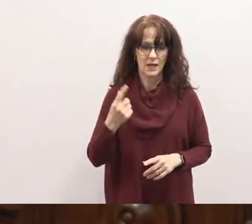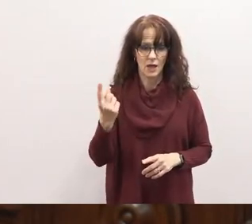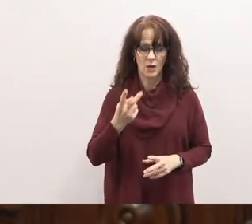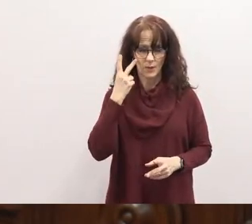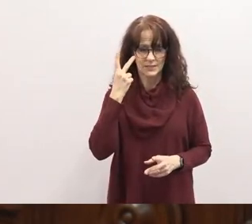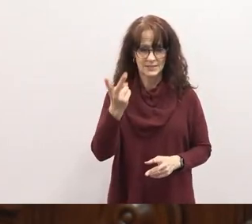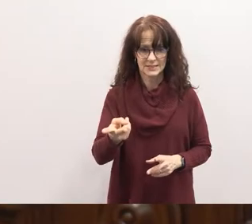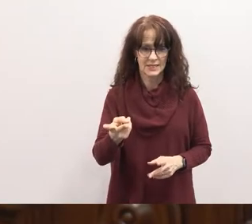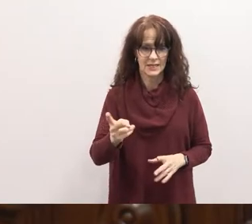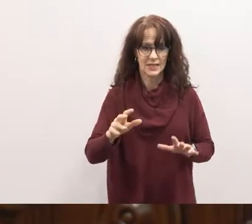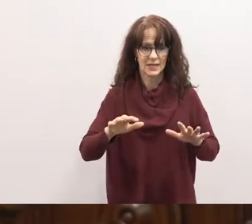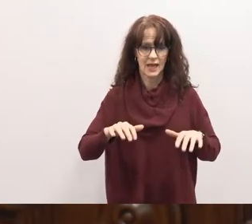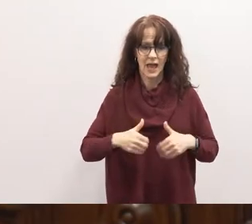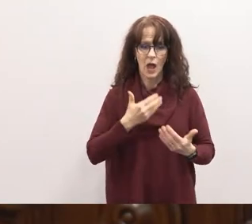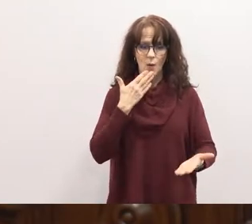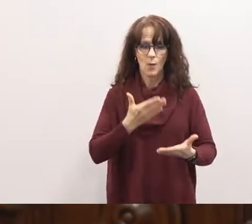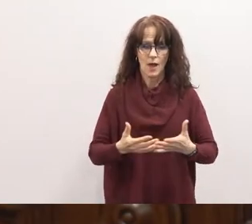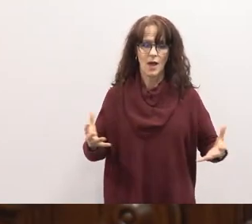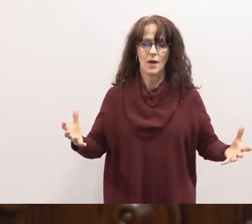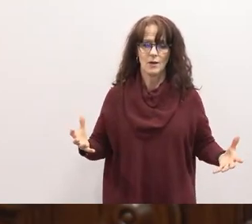see how well received